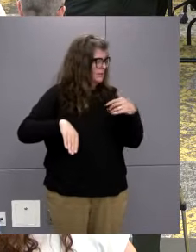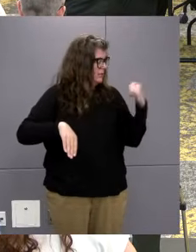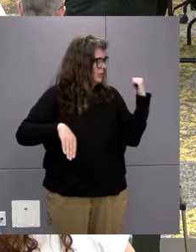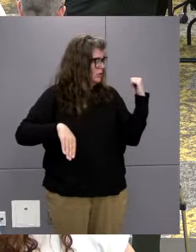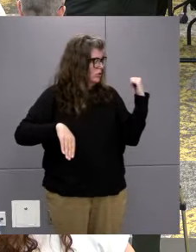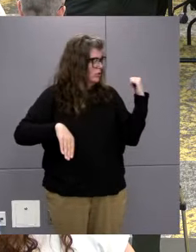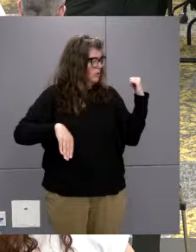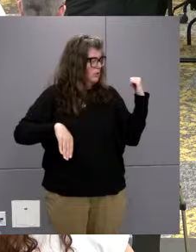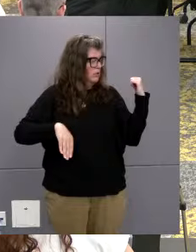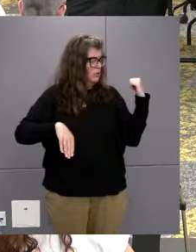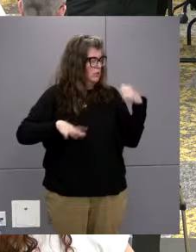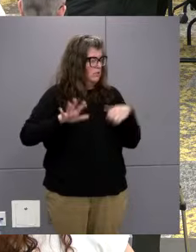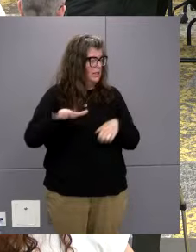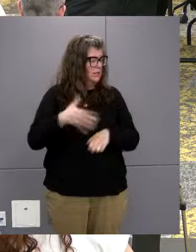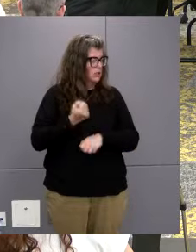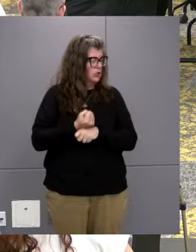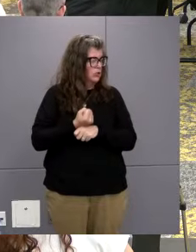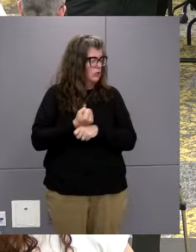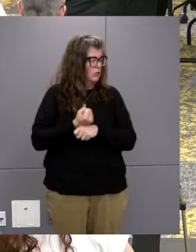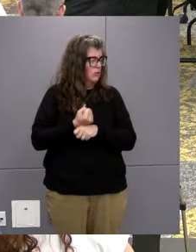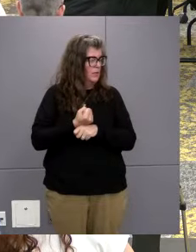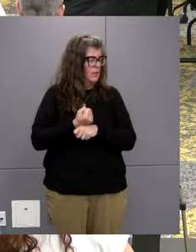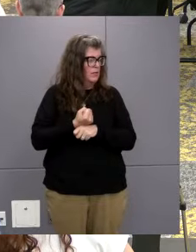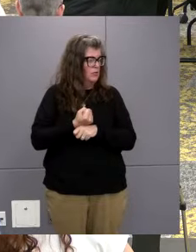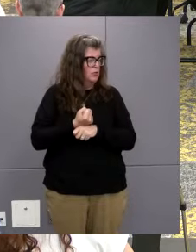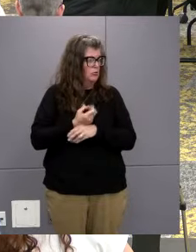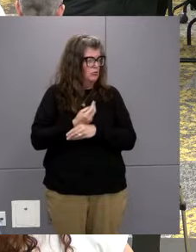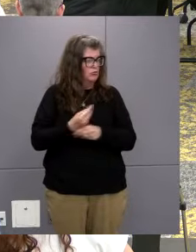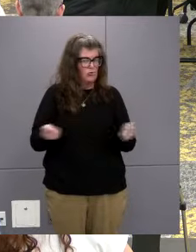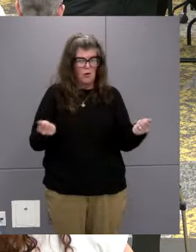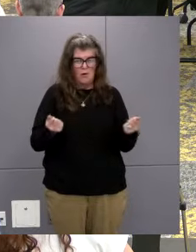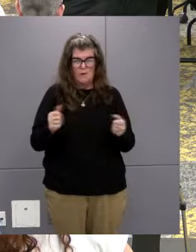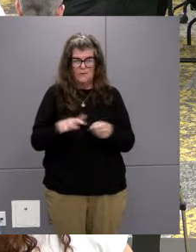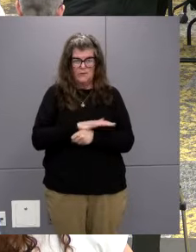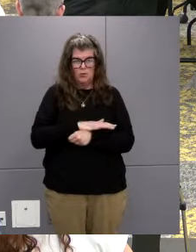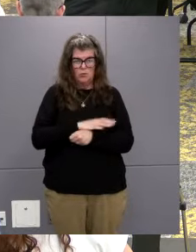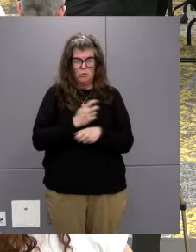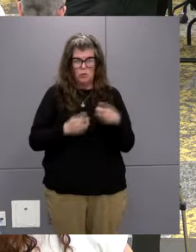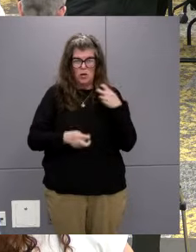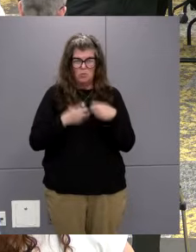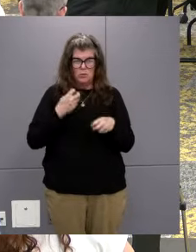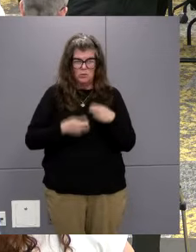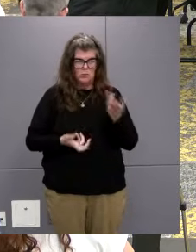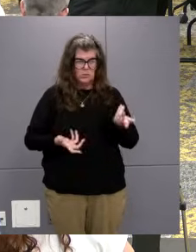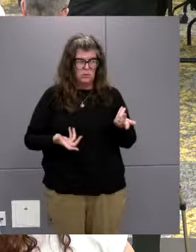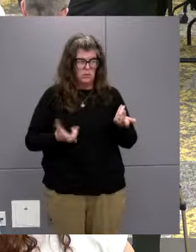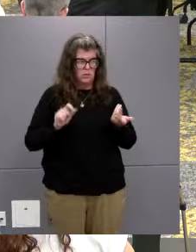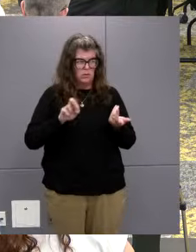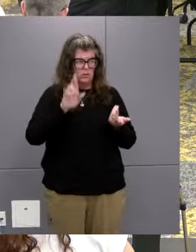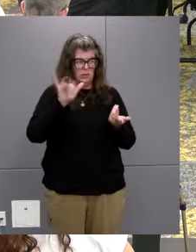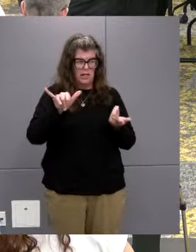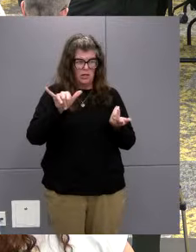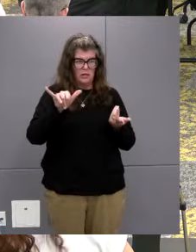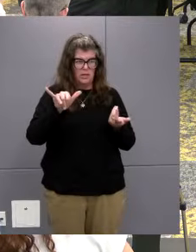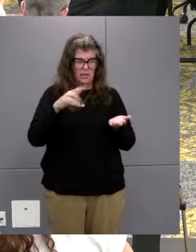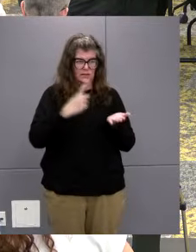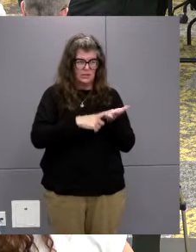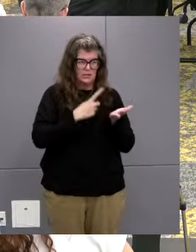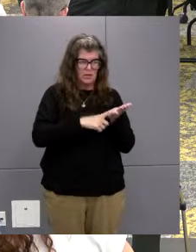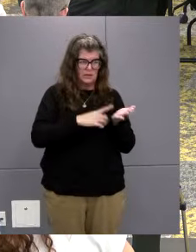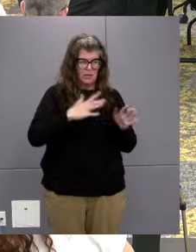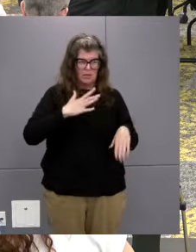be secured? You would solve the entire problem, and frankly, what Larry is talking about and what